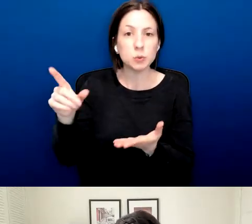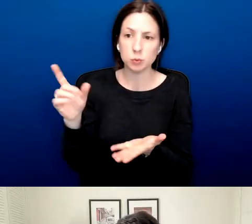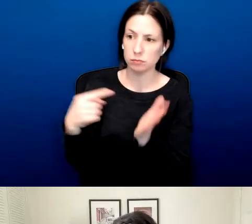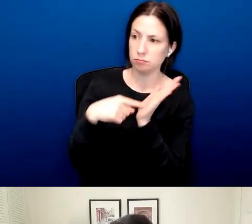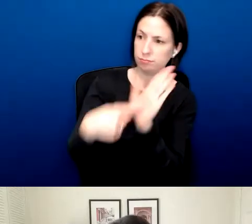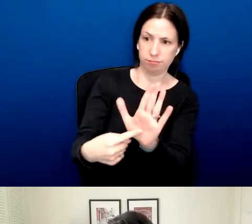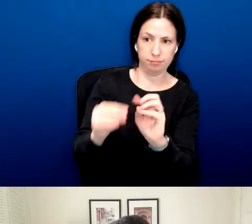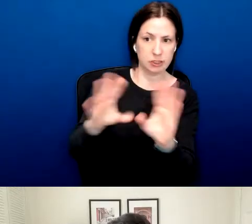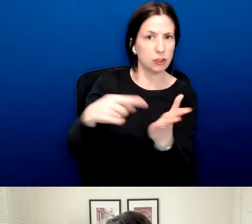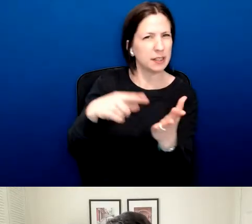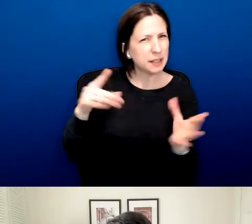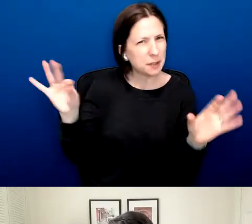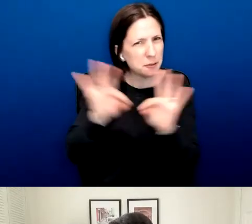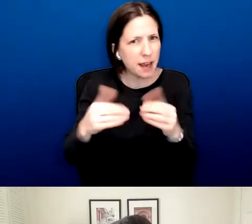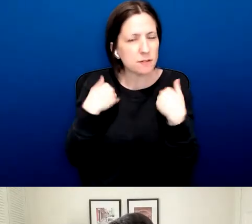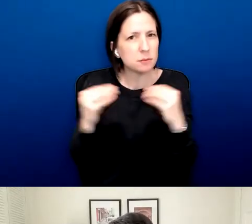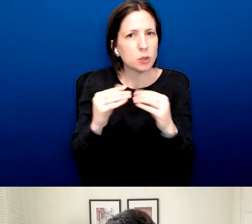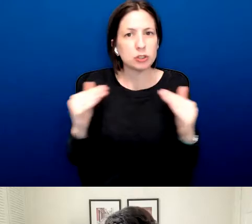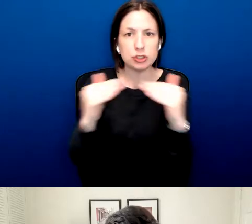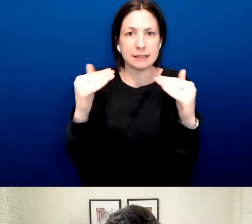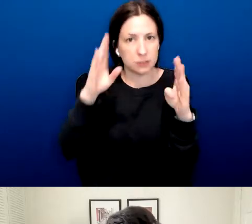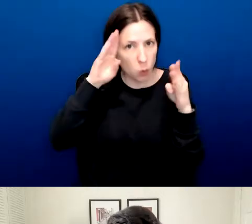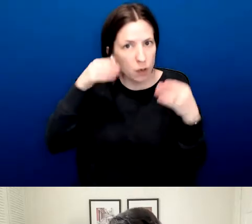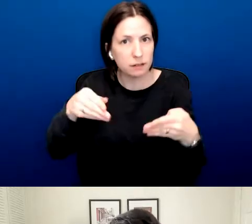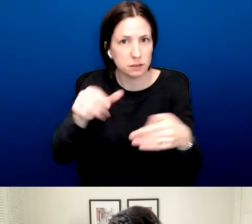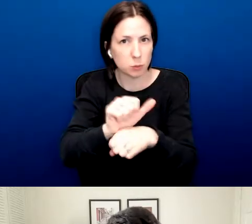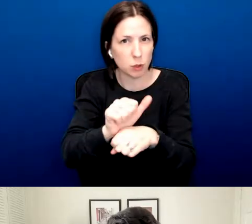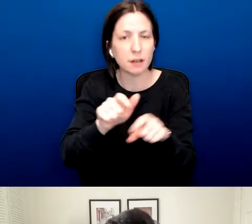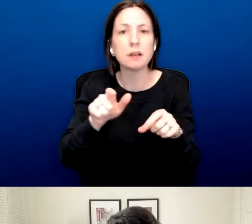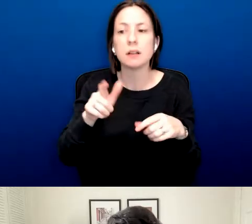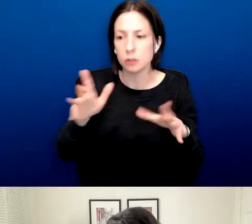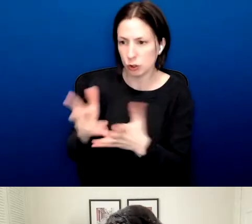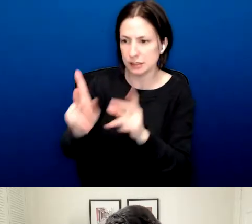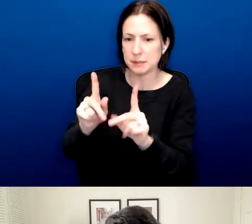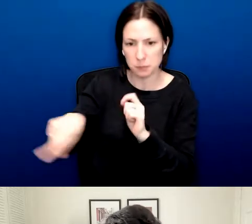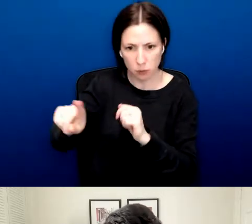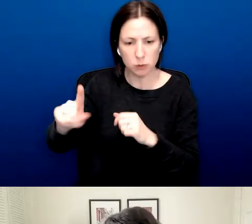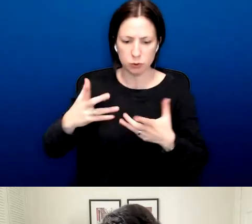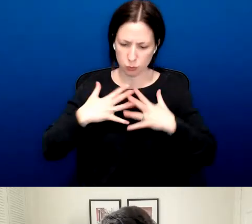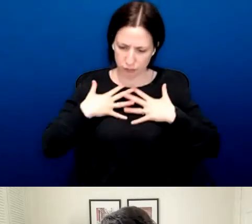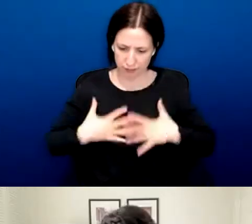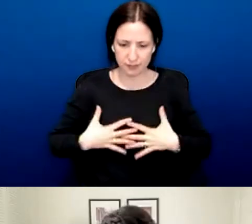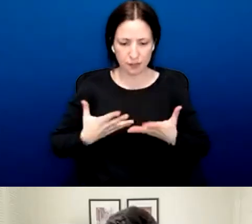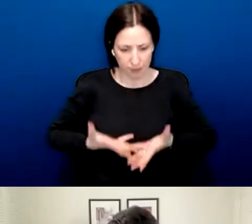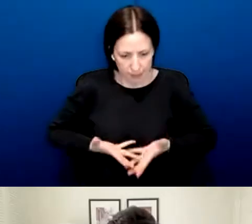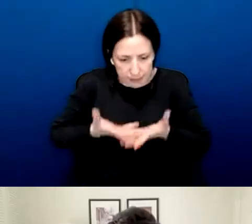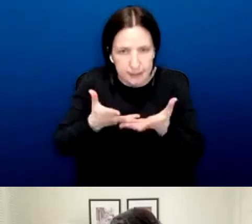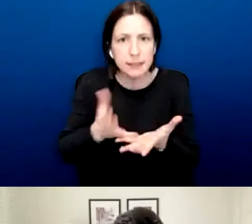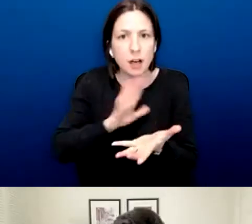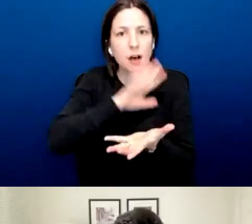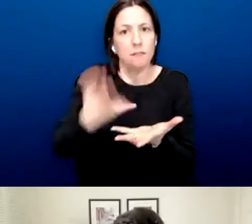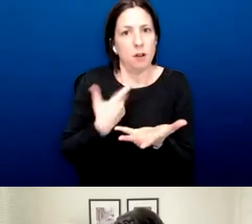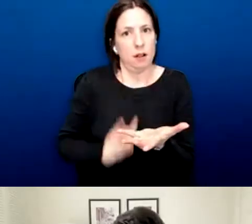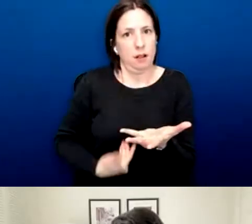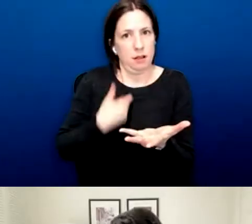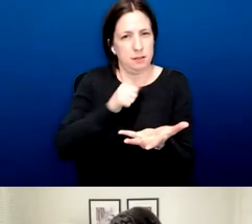more justice-oriented work that does encourage people, like you just said, to really bring their full selves to their community. And also